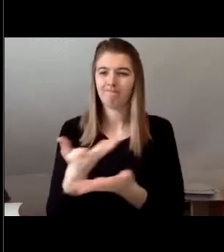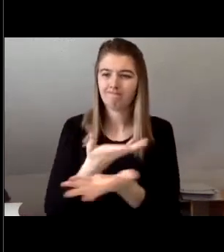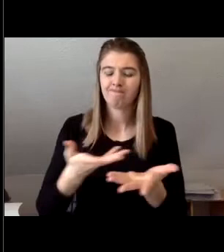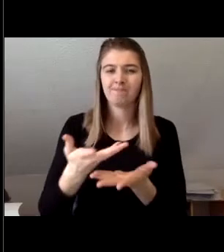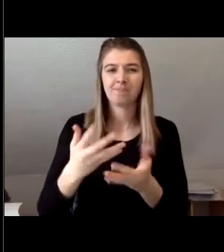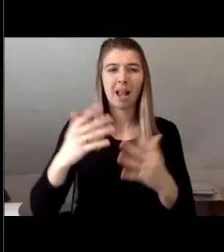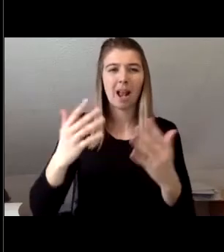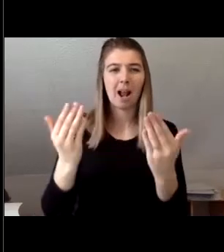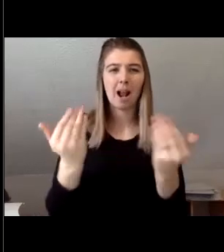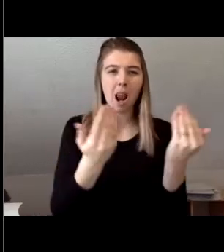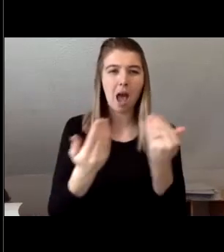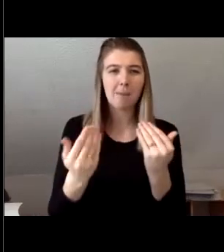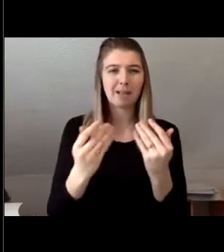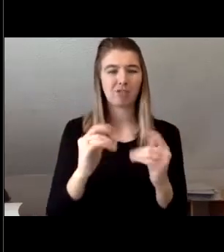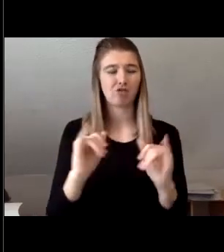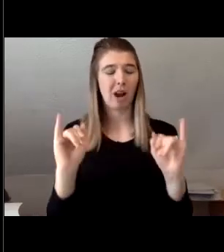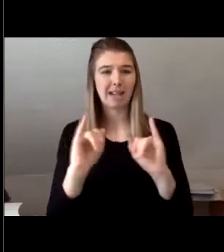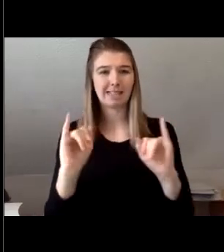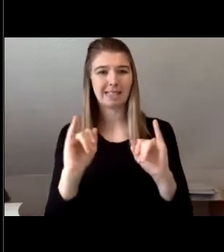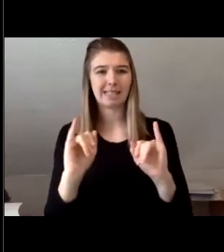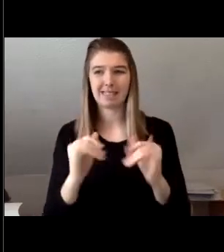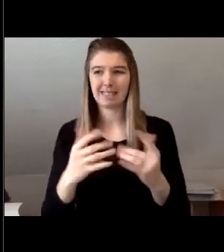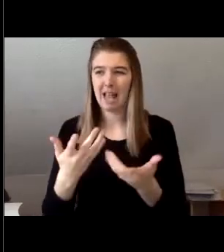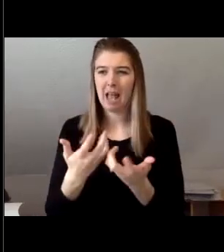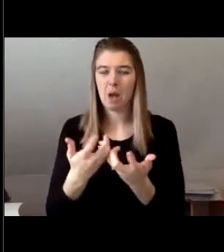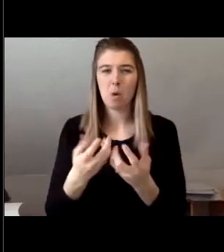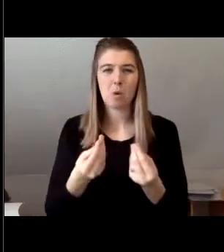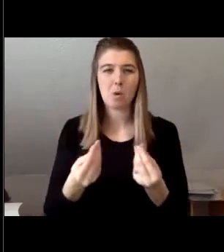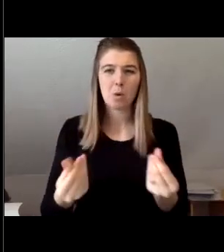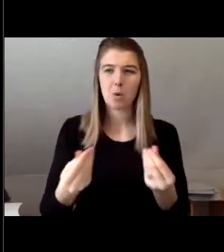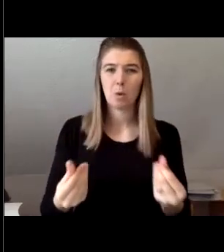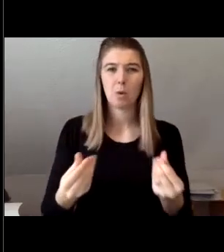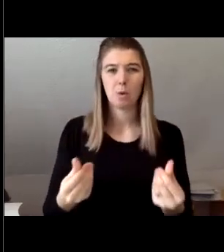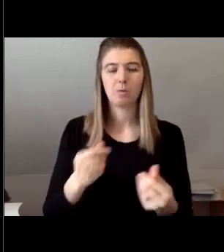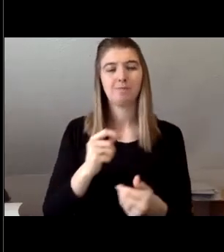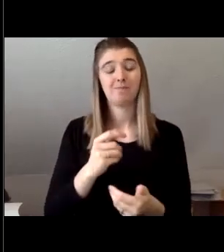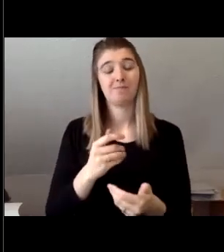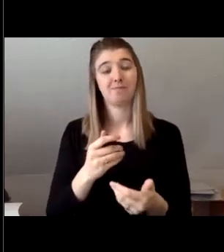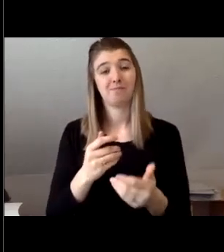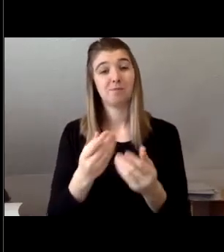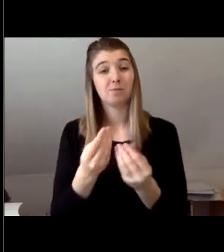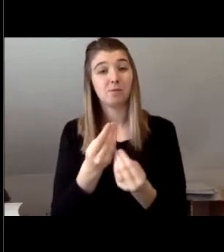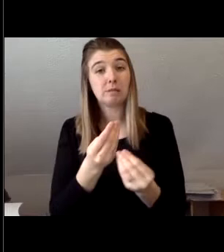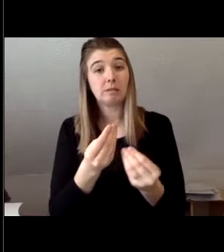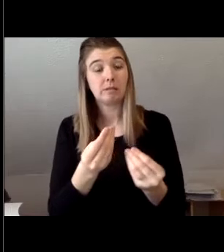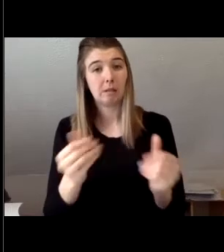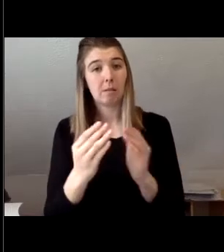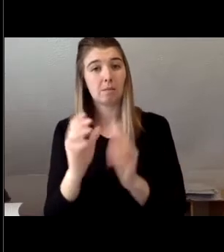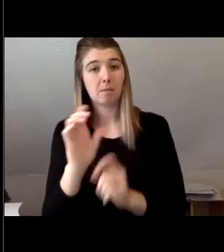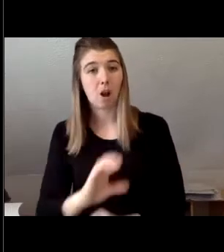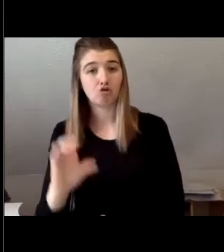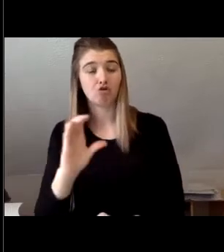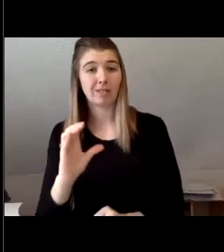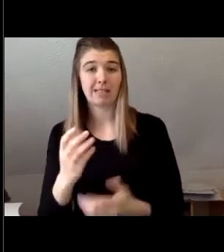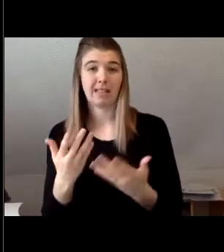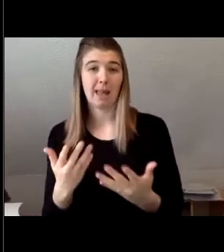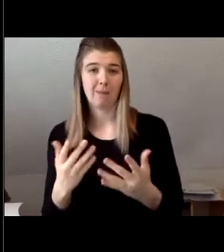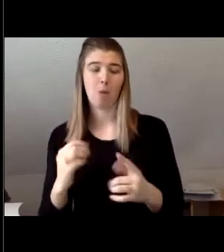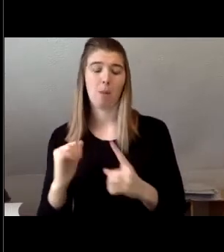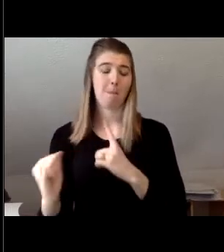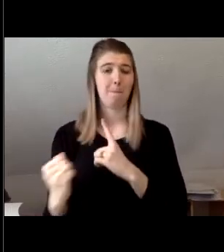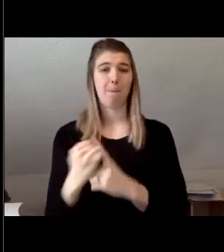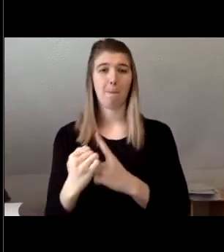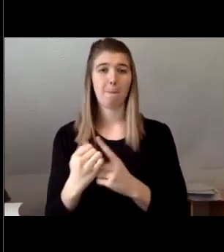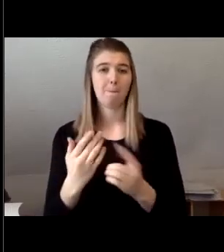crisis that we're facing. And of course, the countries that will reap the damage and are currently feeling the impact of global climate change are